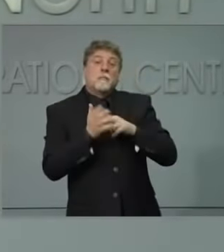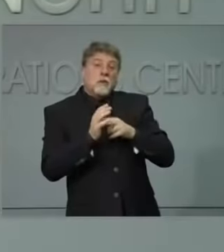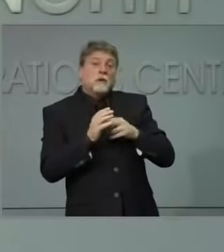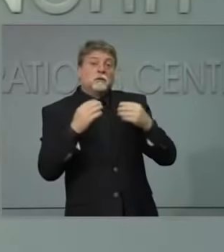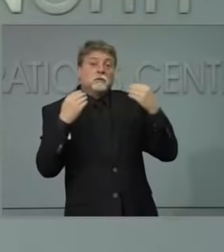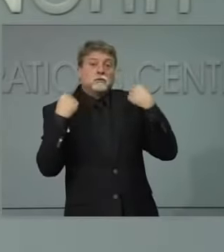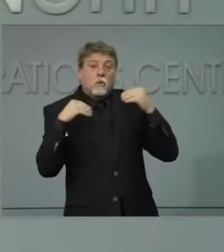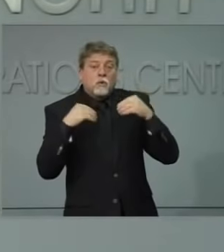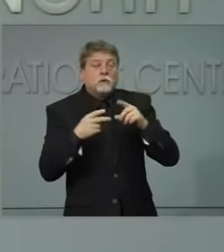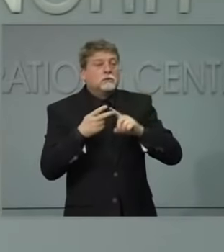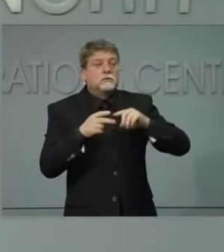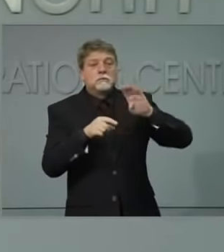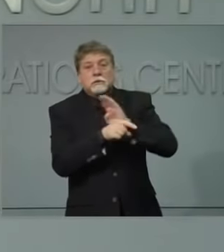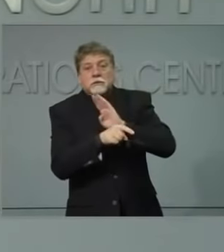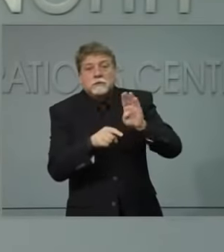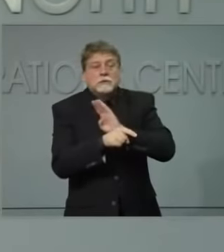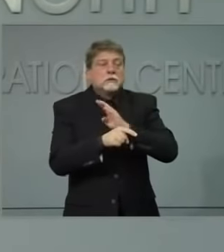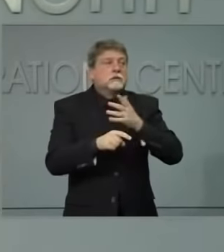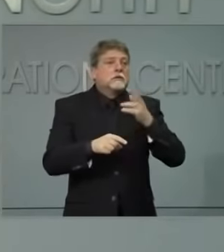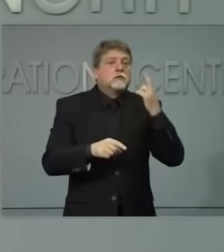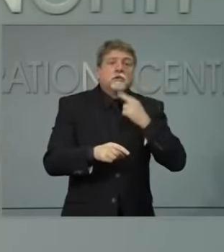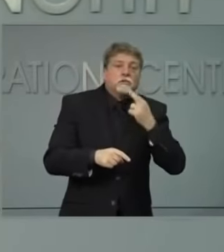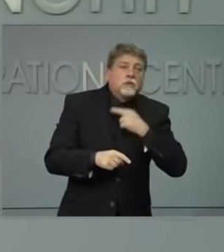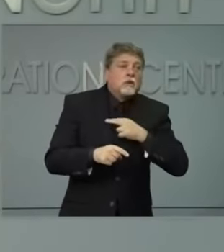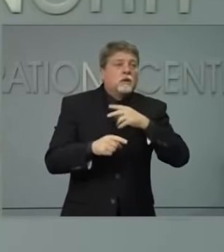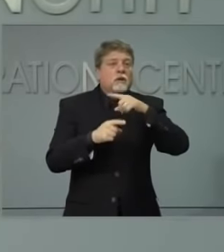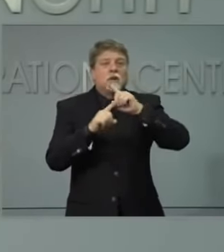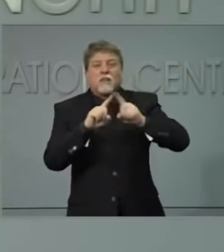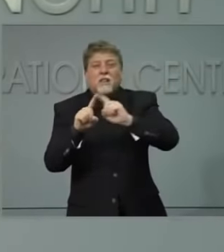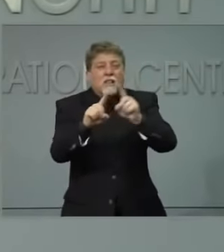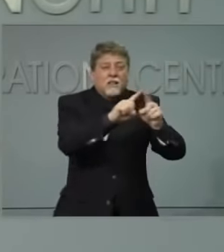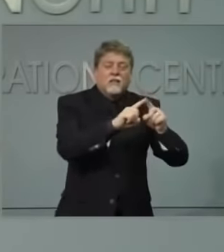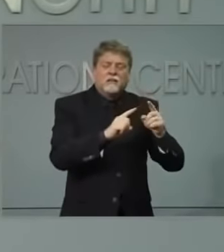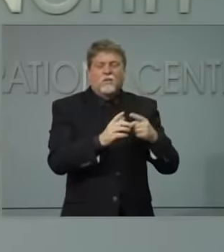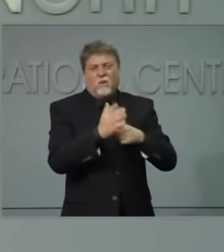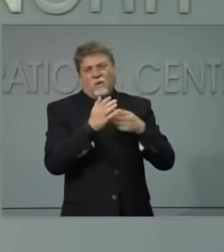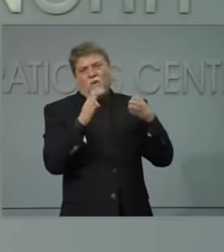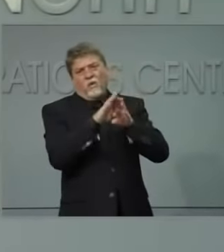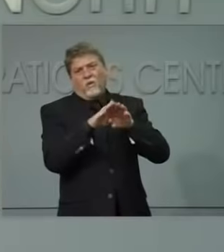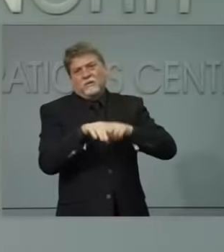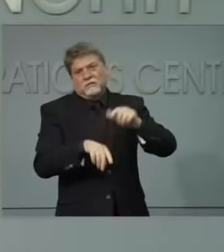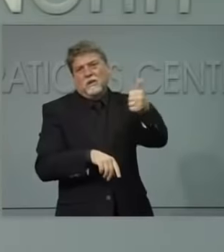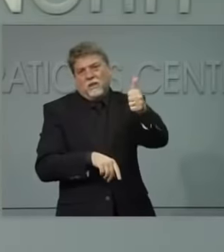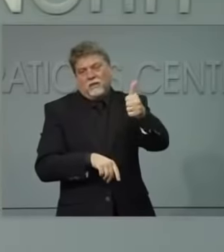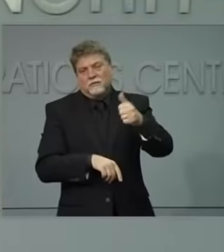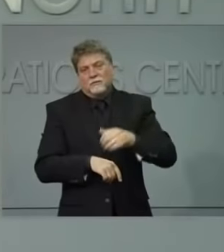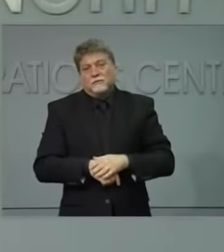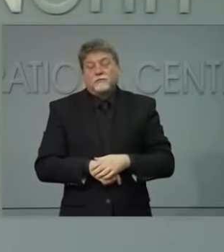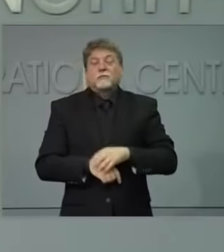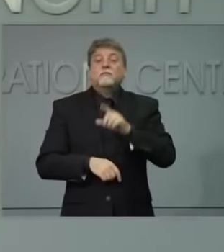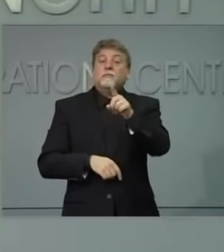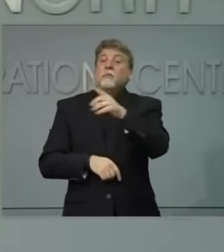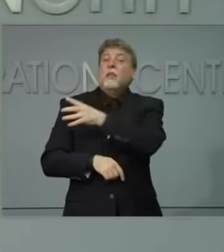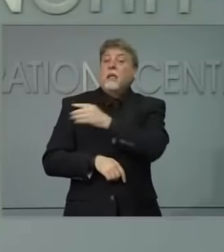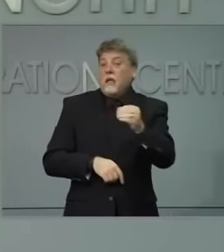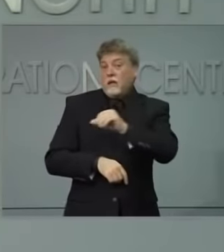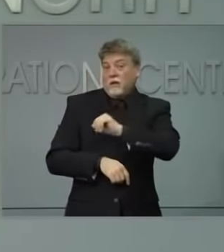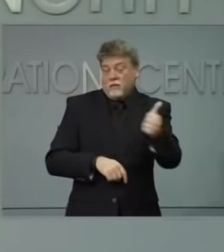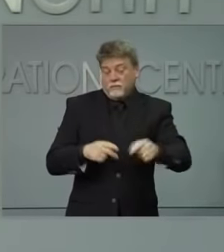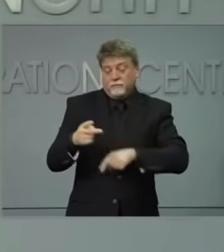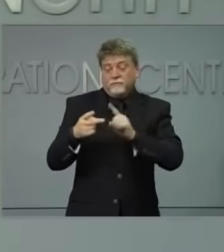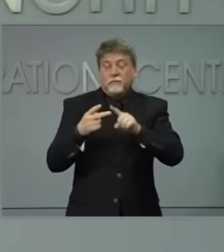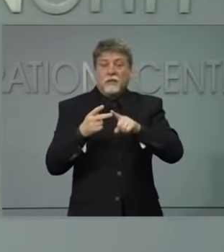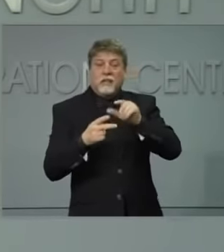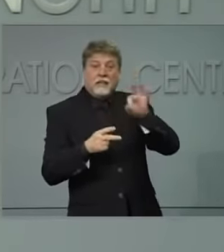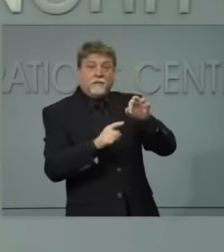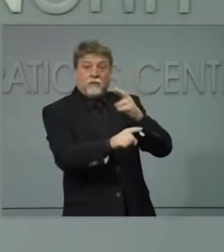more, will be required to close by 10 p.m. In addition, all on-site alcohol